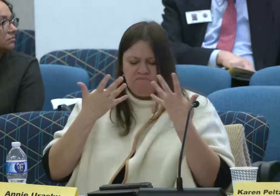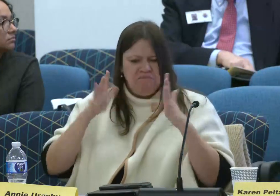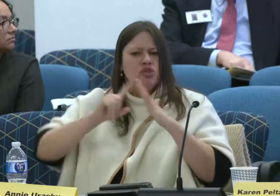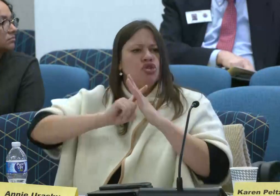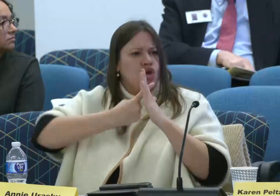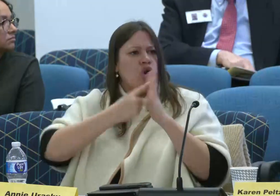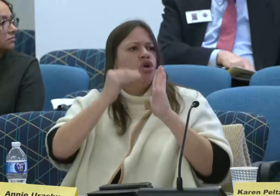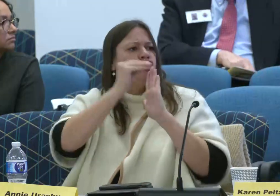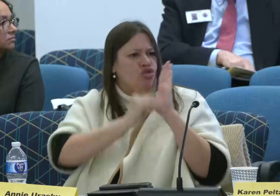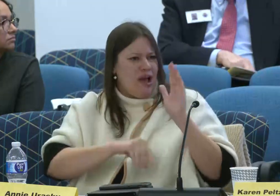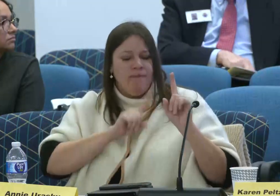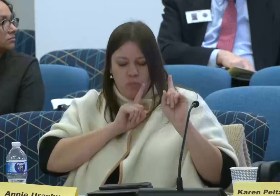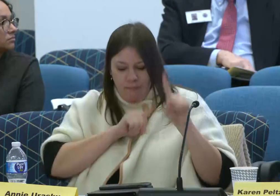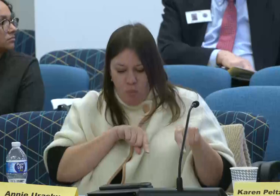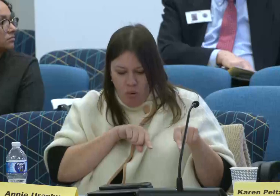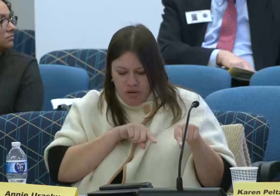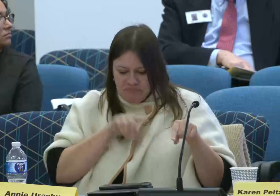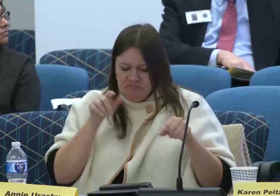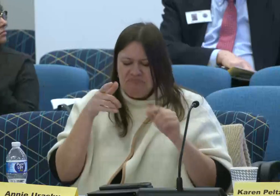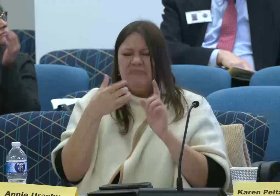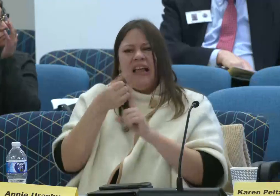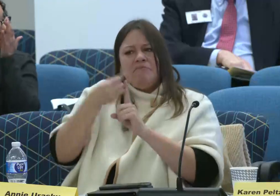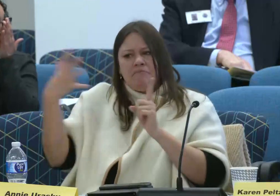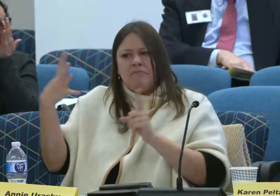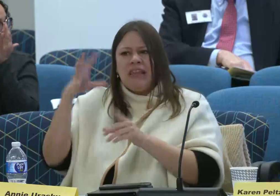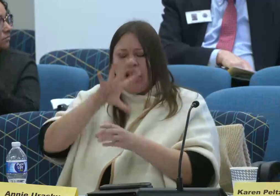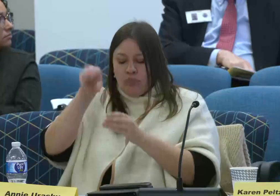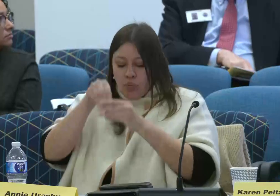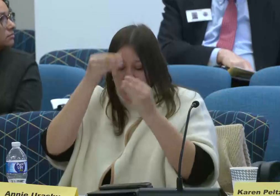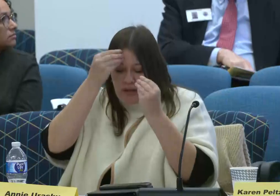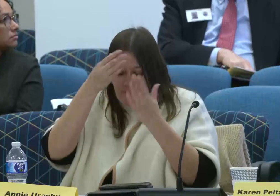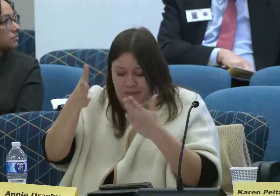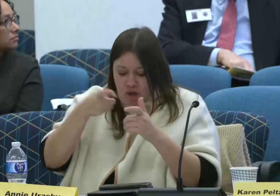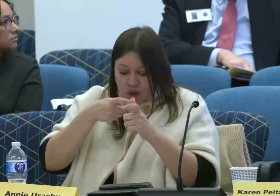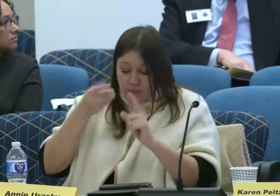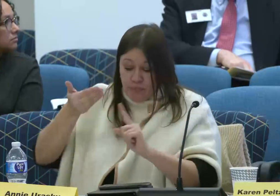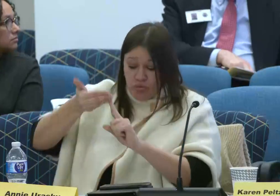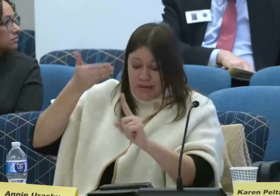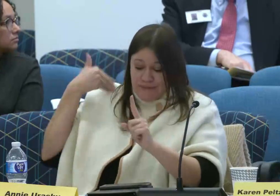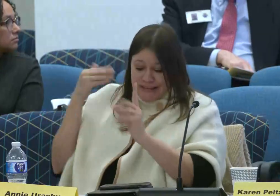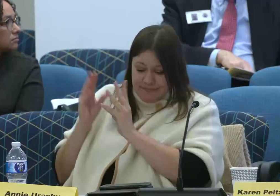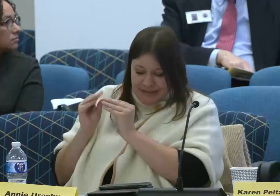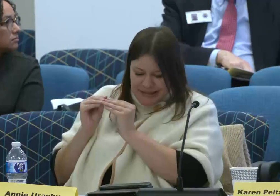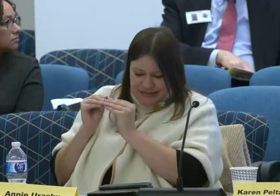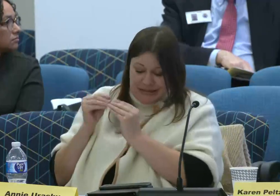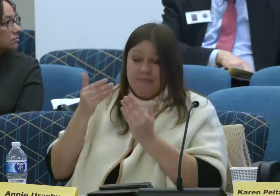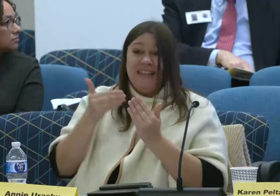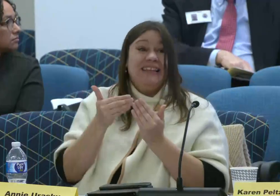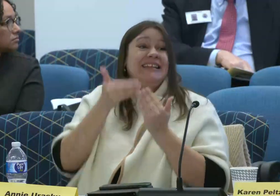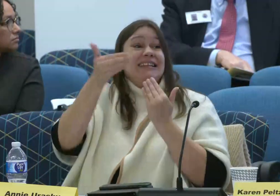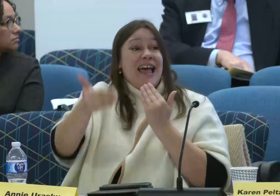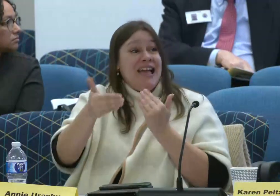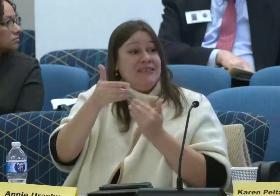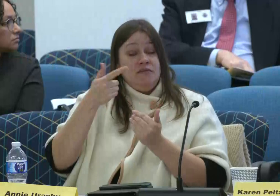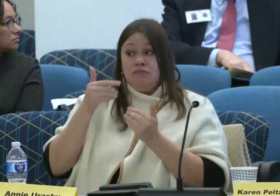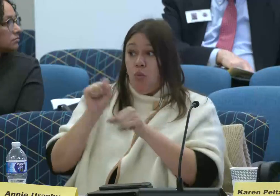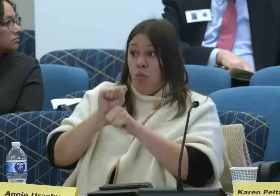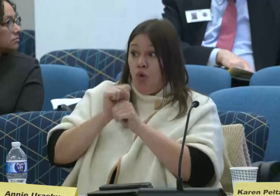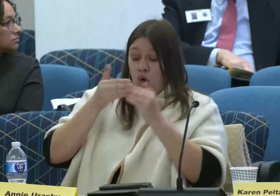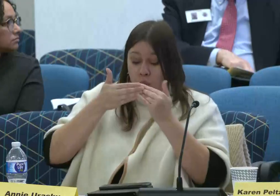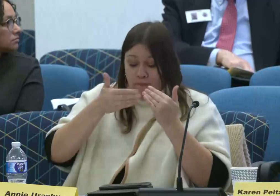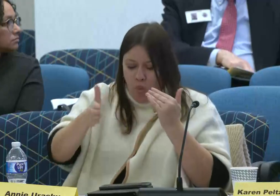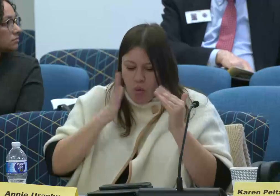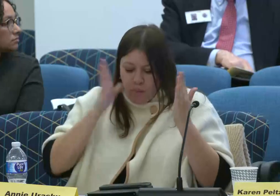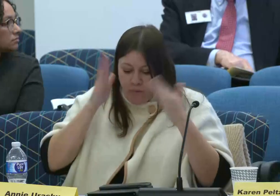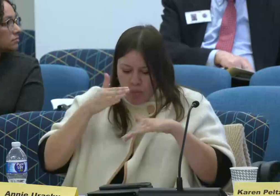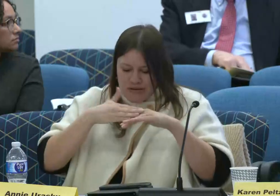the draft working group has drafted a report, and we have expanded to include various information from our previous meetings.